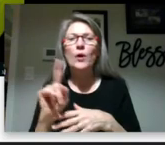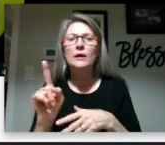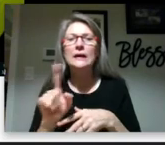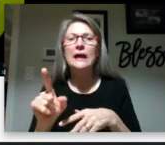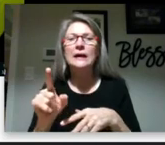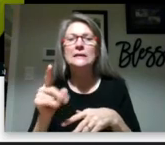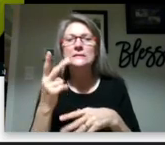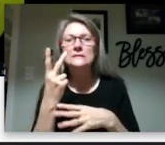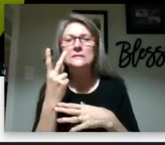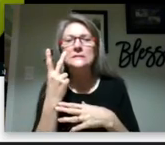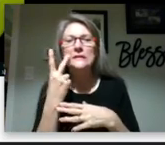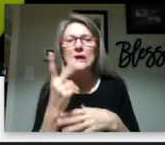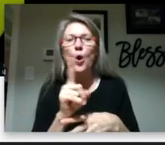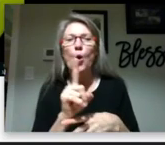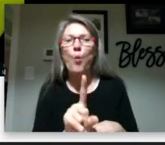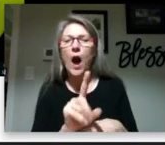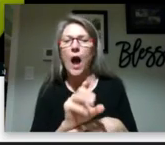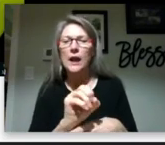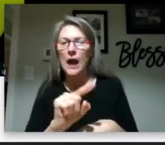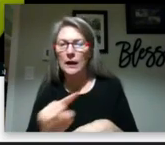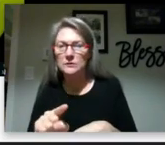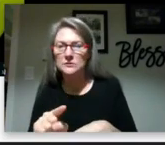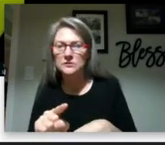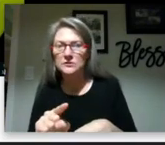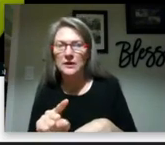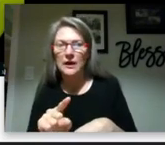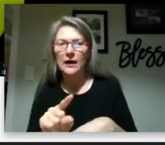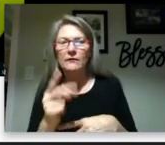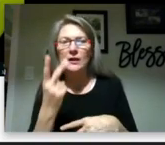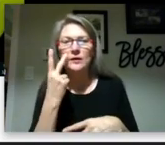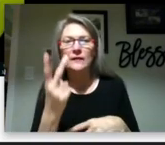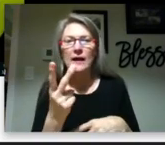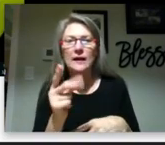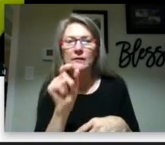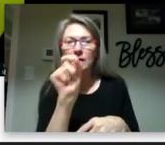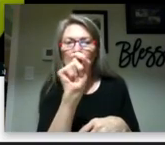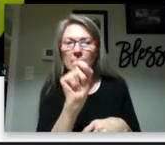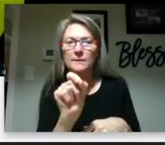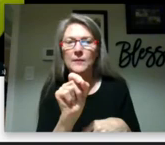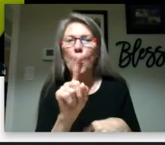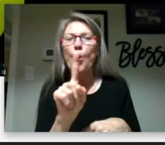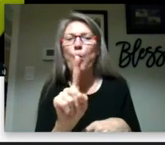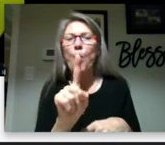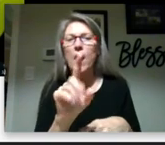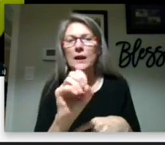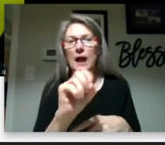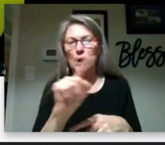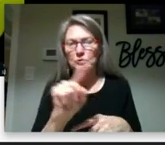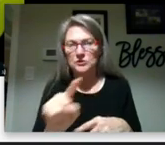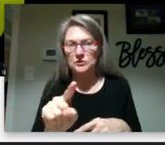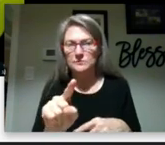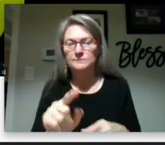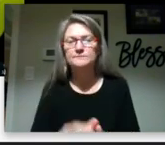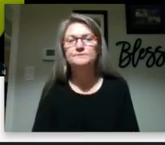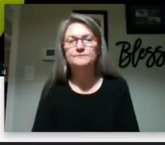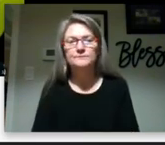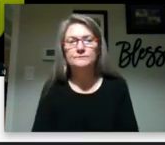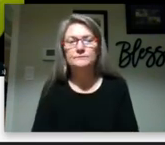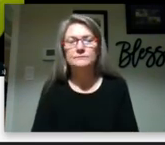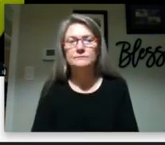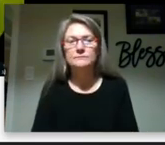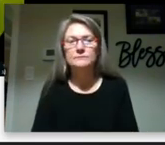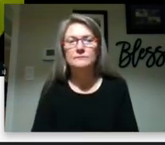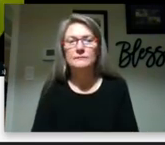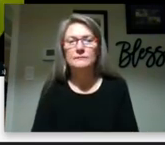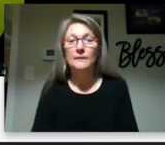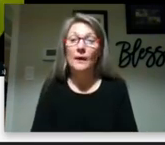I see 1 ounce? And if I look at that, I would shade this section right here, right? That would represent 1 ounce to me. If